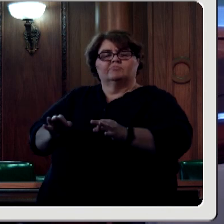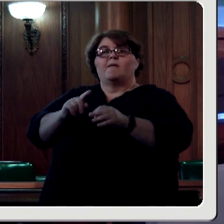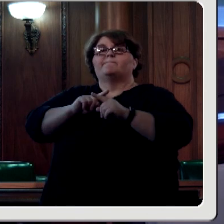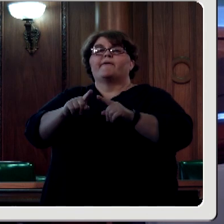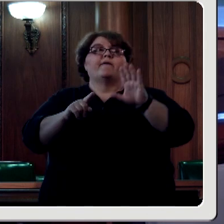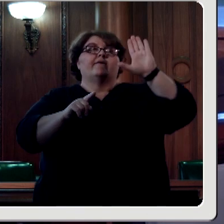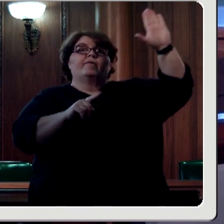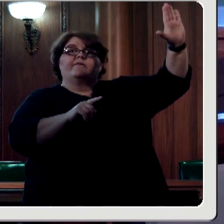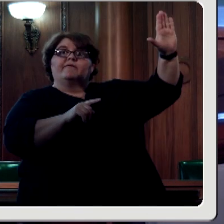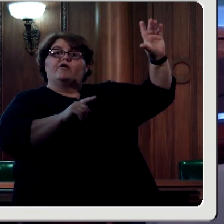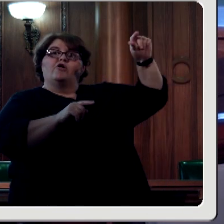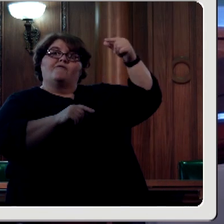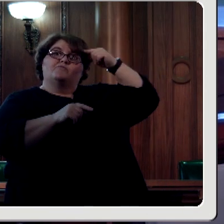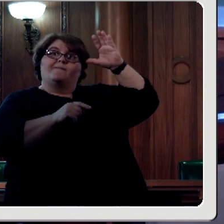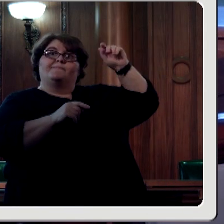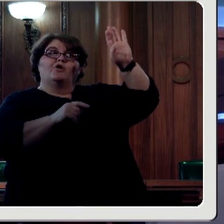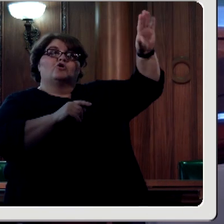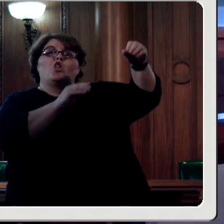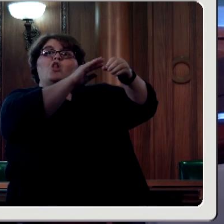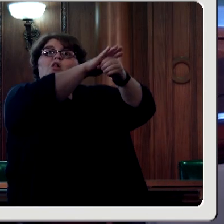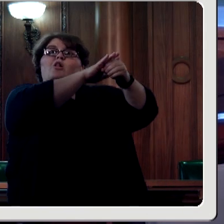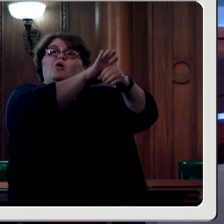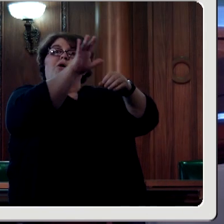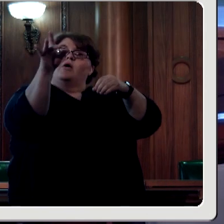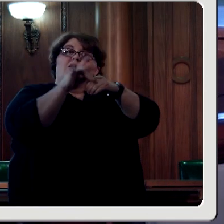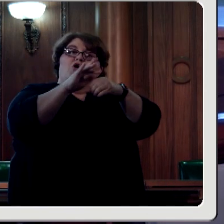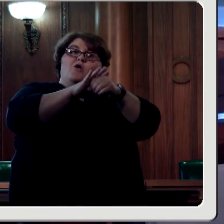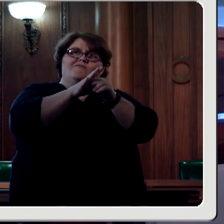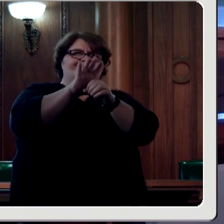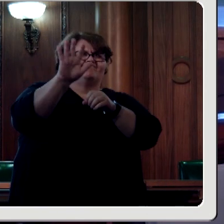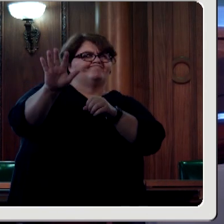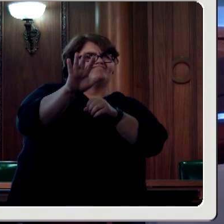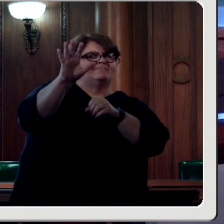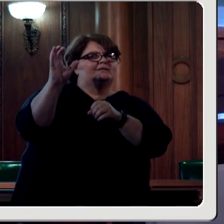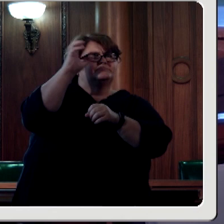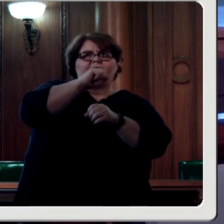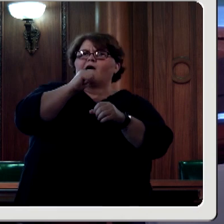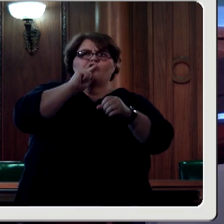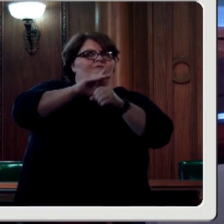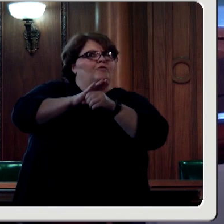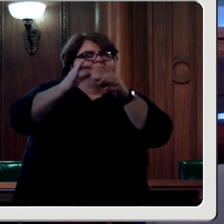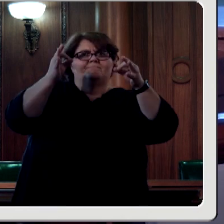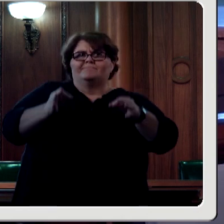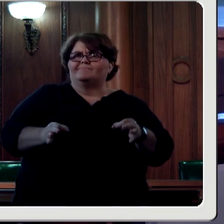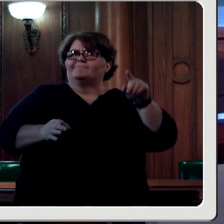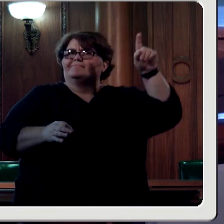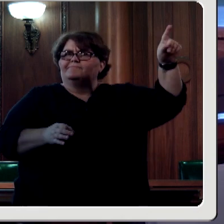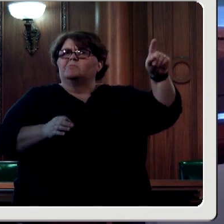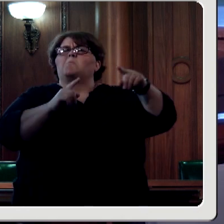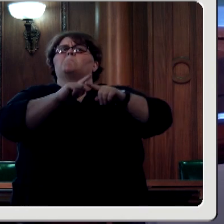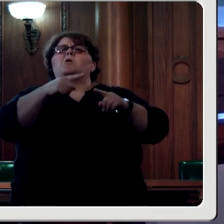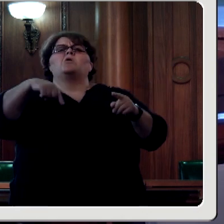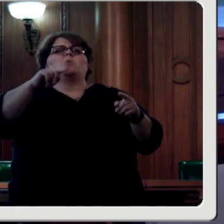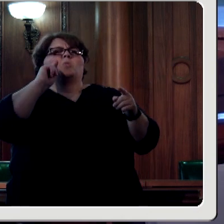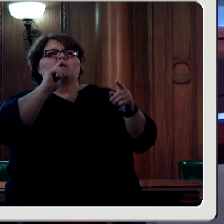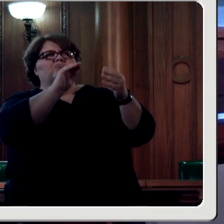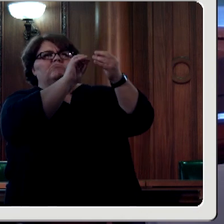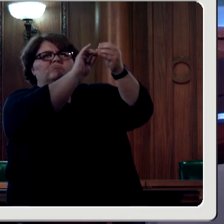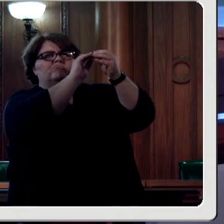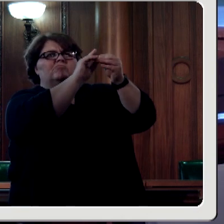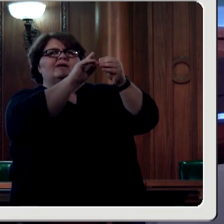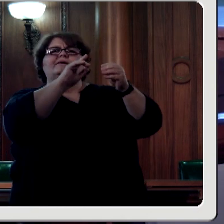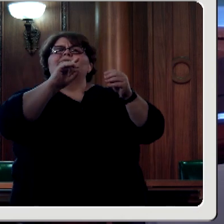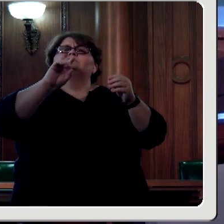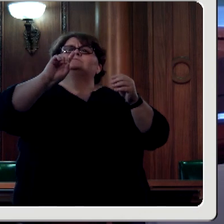Carlton Harris will reconcile that and we'll give it out the appropriate time. One good thing, there were